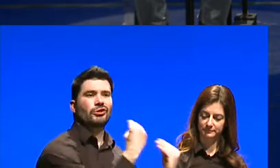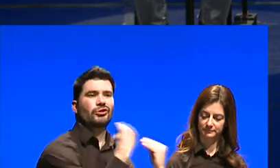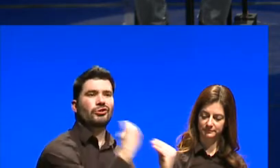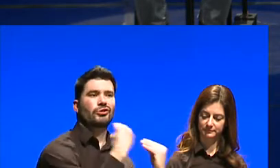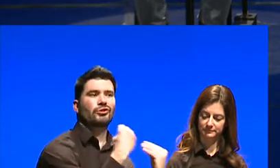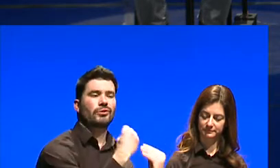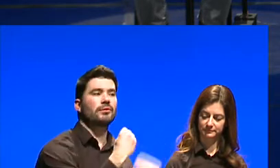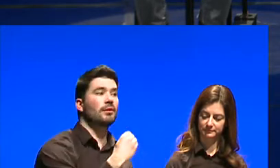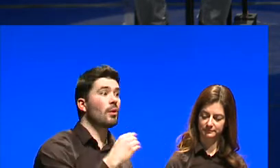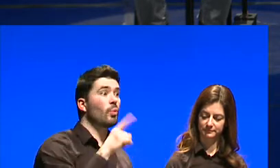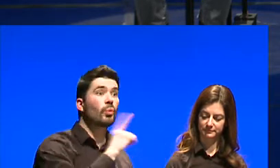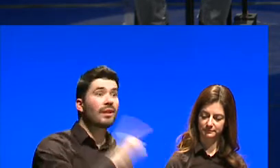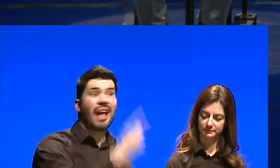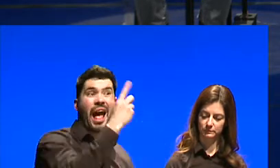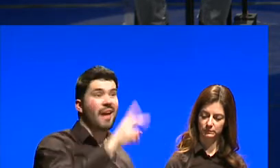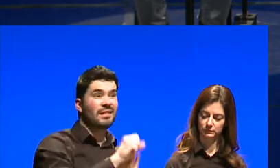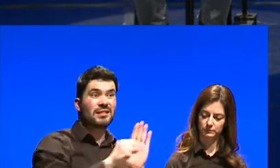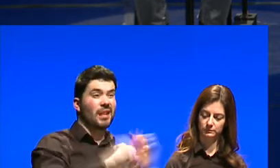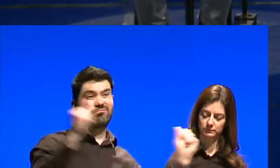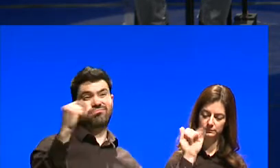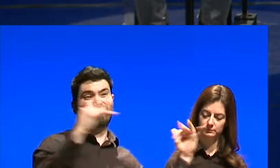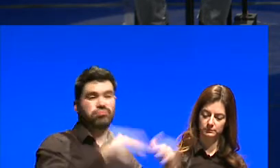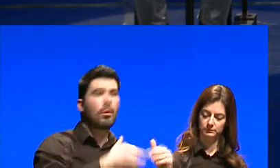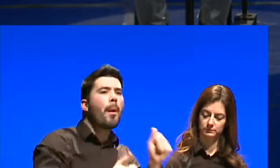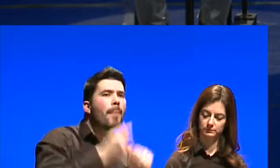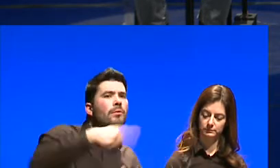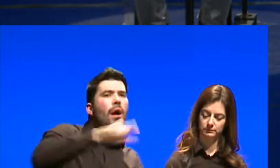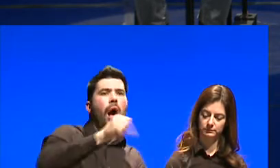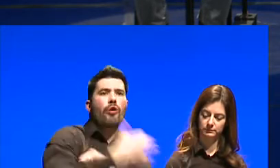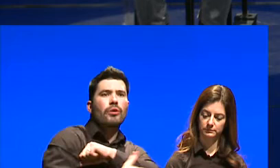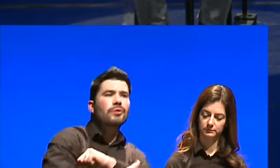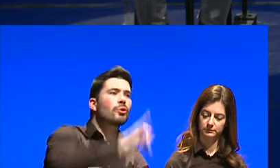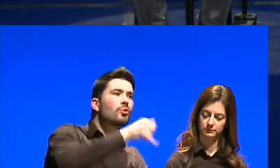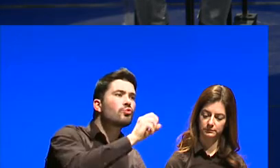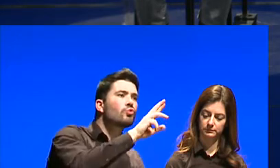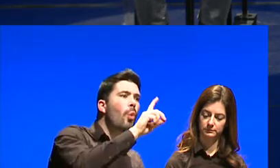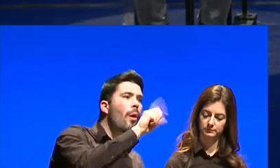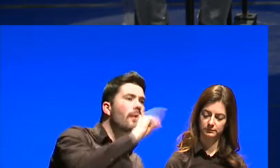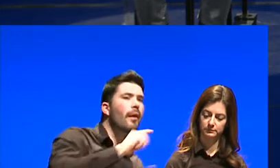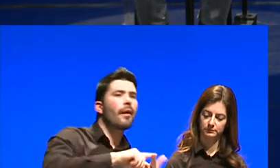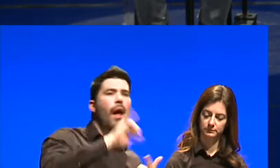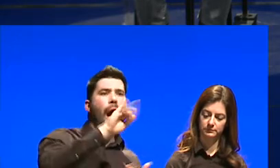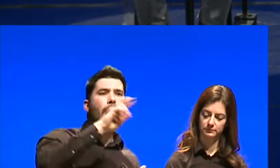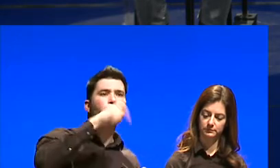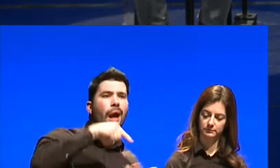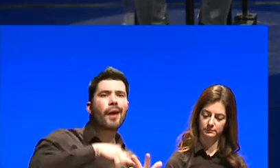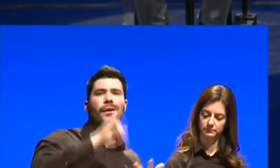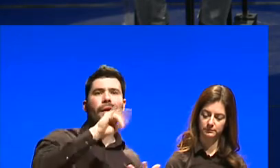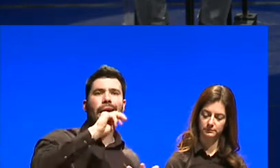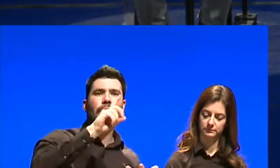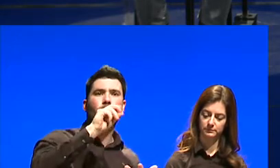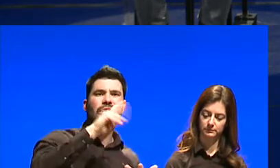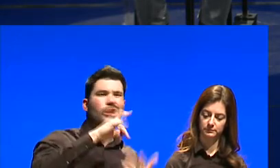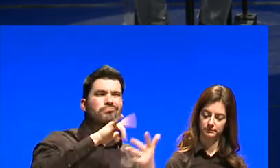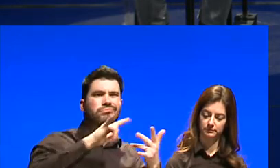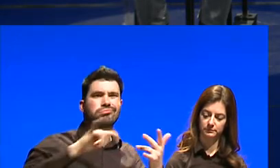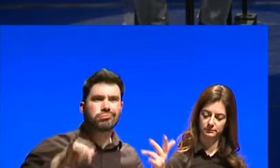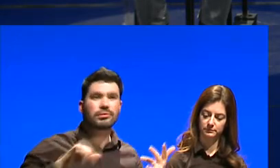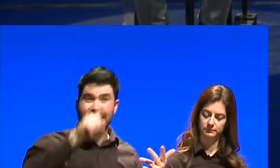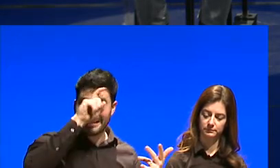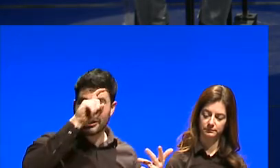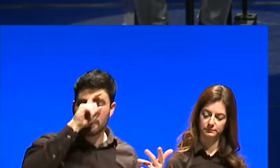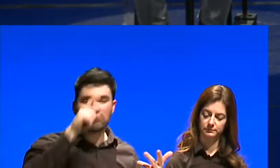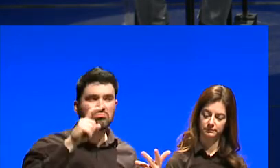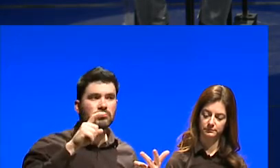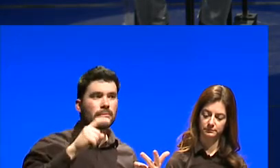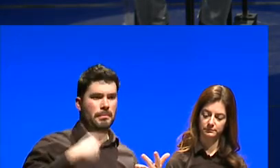serves half the state. Most of the kids are from Jordan or Pakistan, but there are some from Iraq, Indonesia, Morocco, and Egypt. I'm